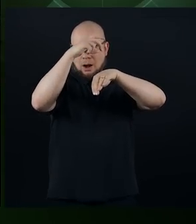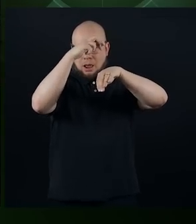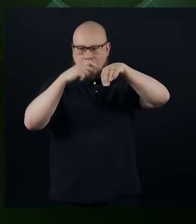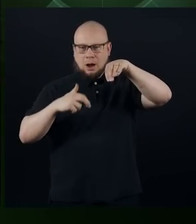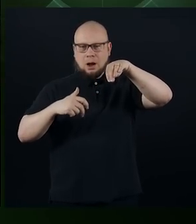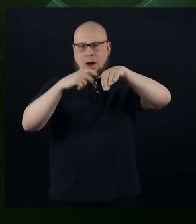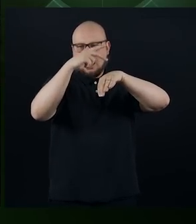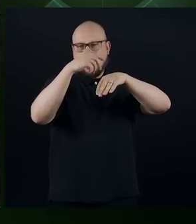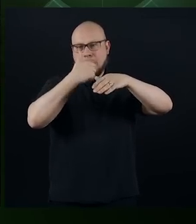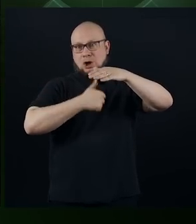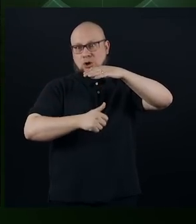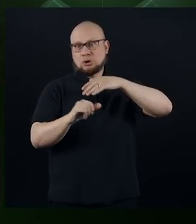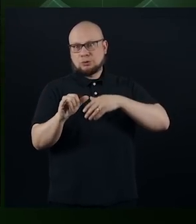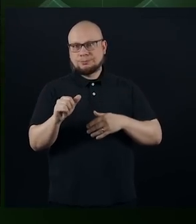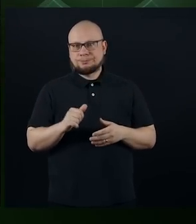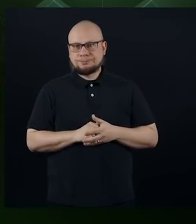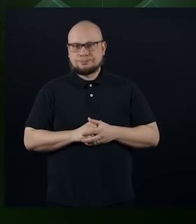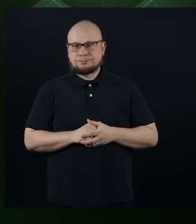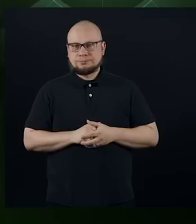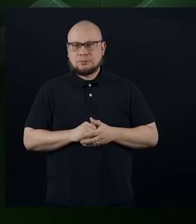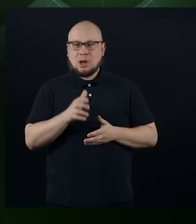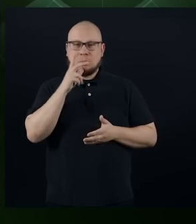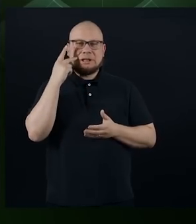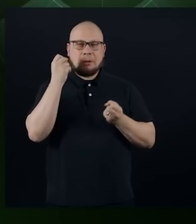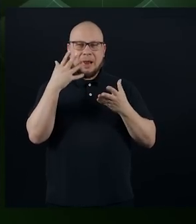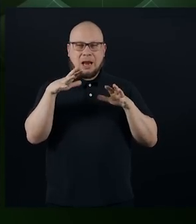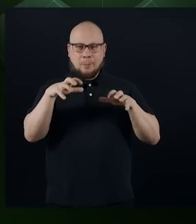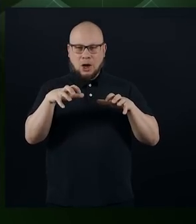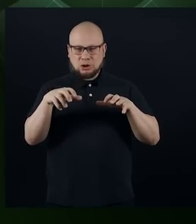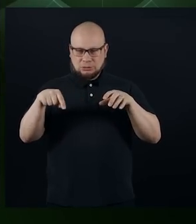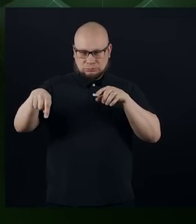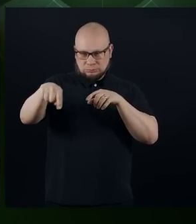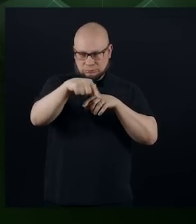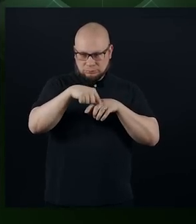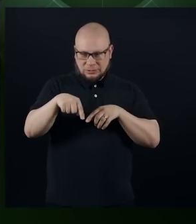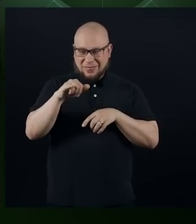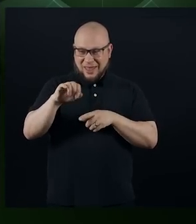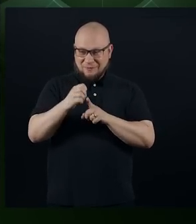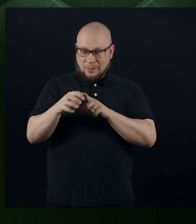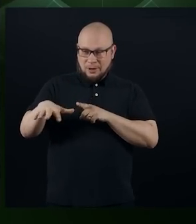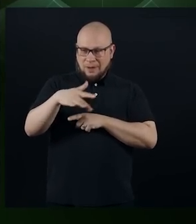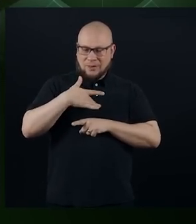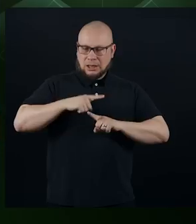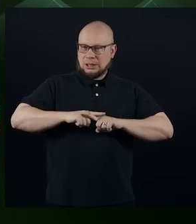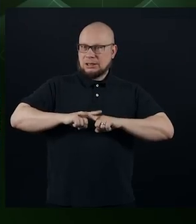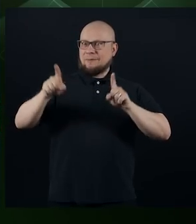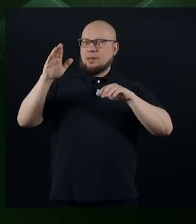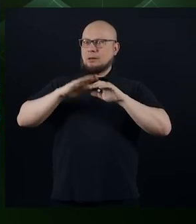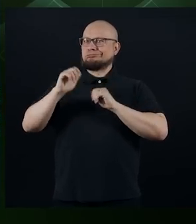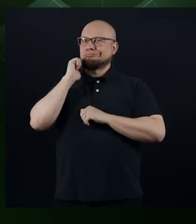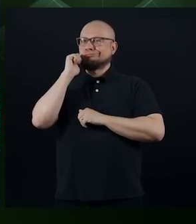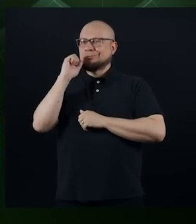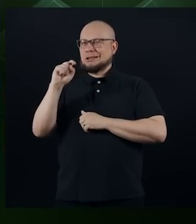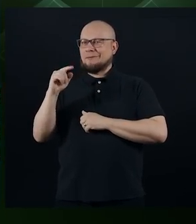well, for the ocean crawlers that are in service to them. So they really look and feel nothing like you've seen in Sea of Thieves before.